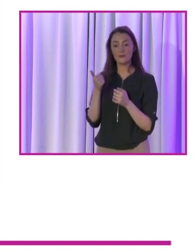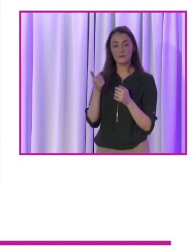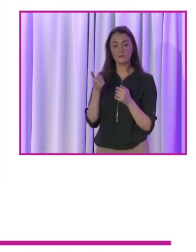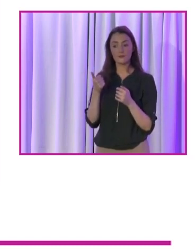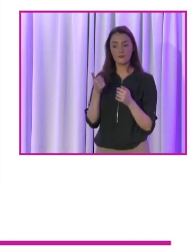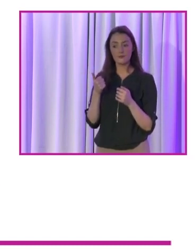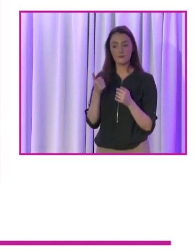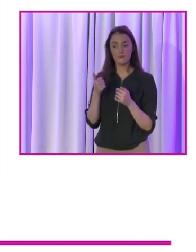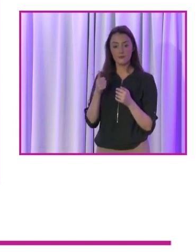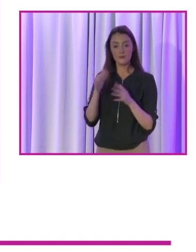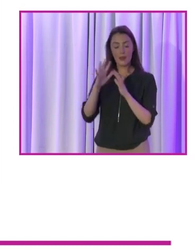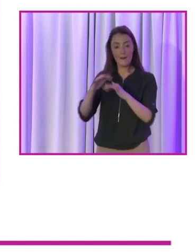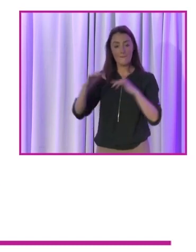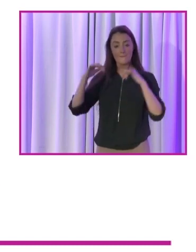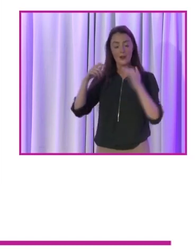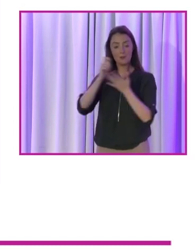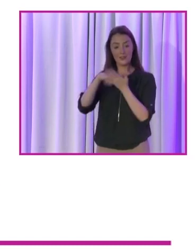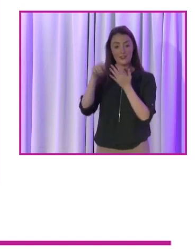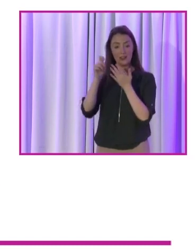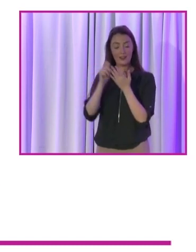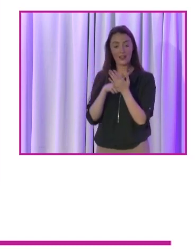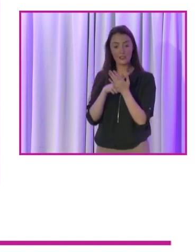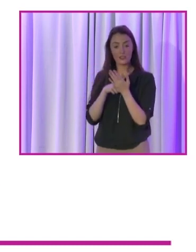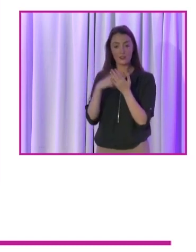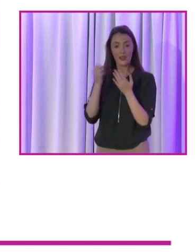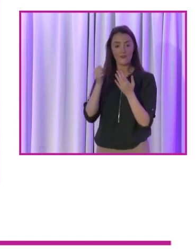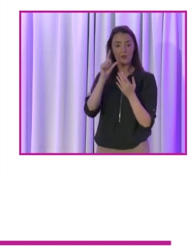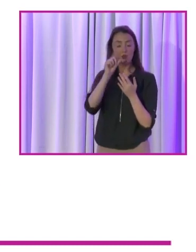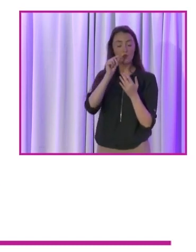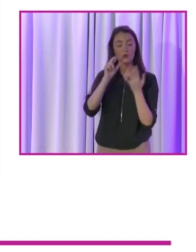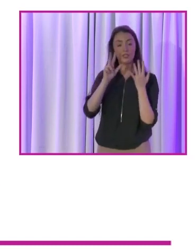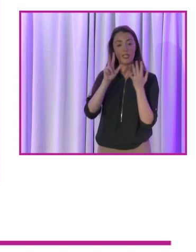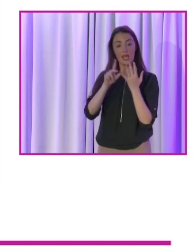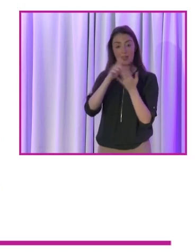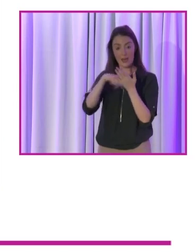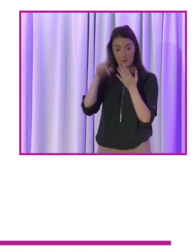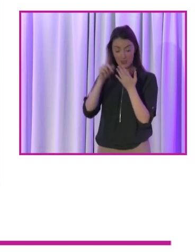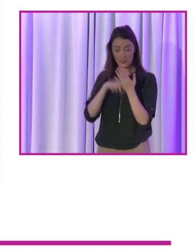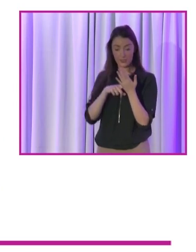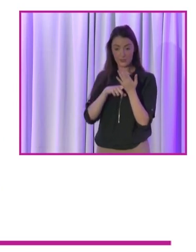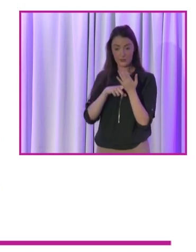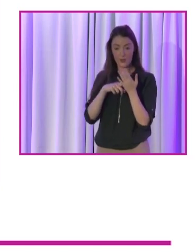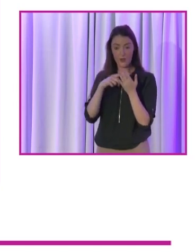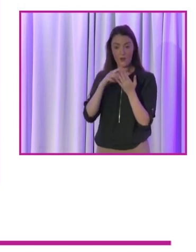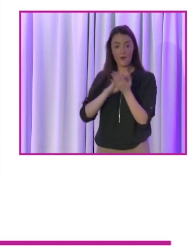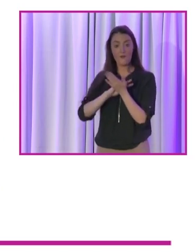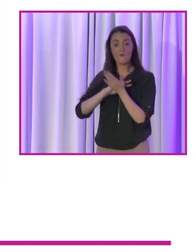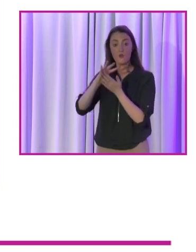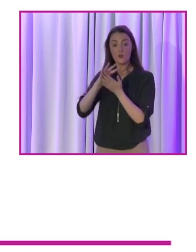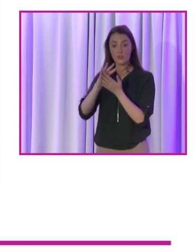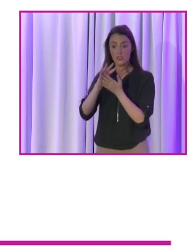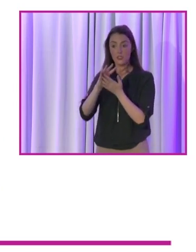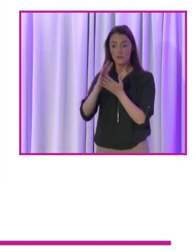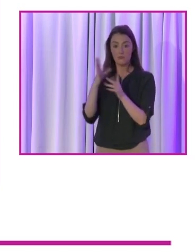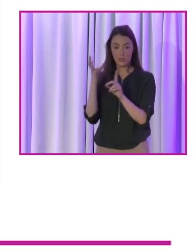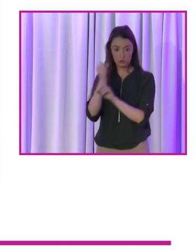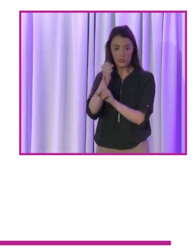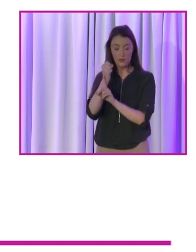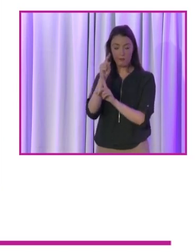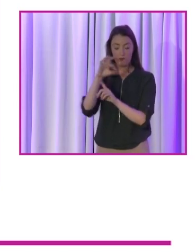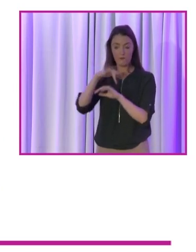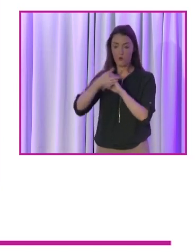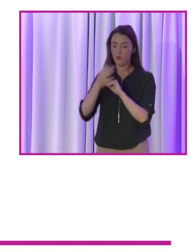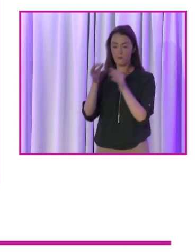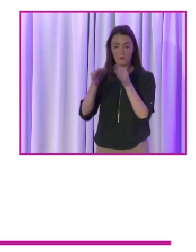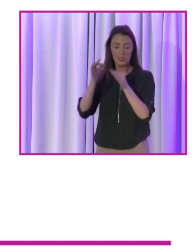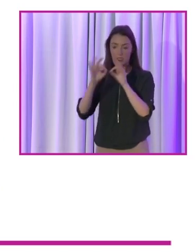2021 parliamentary elections, there were 28 applicants to the fund. 14 were selected by their political party or